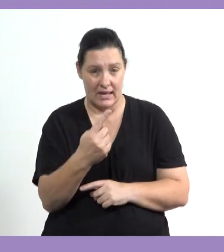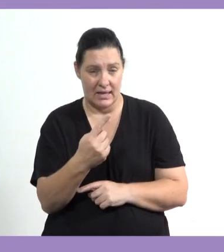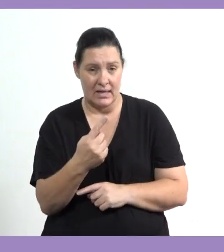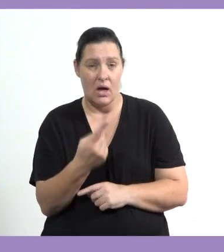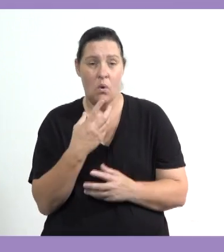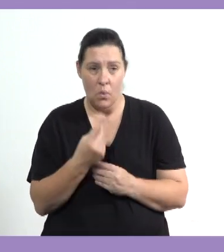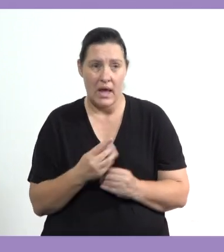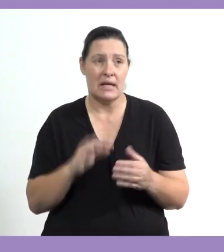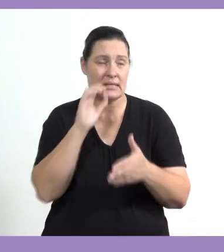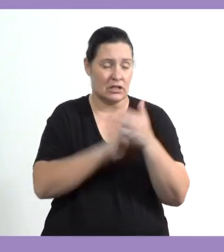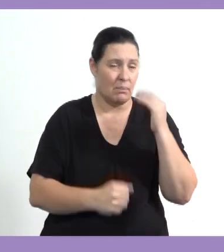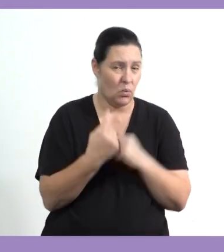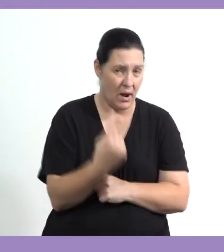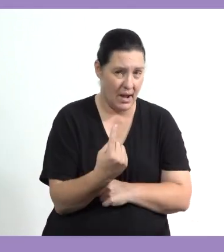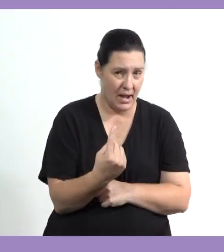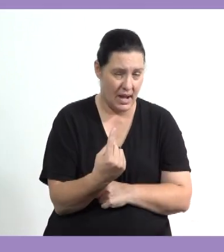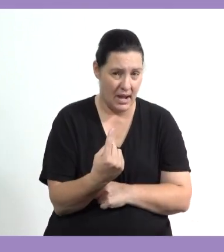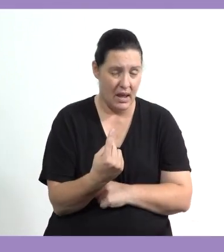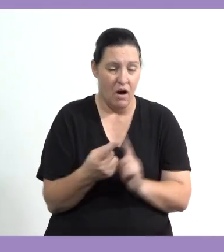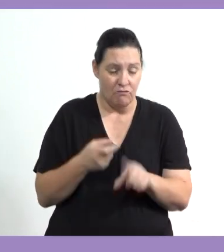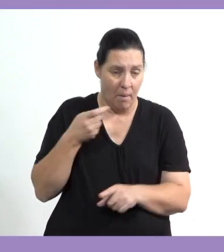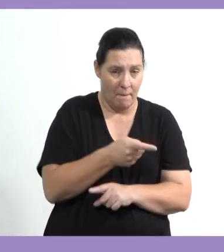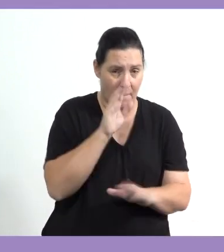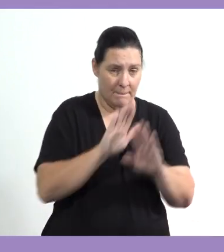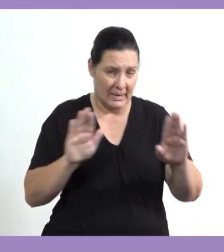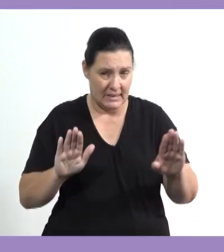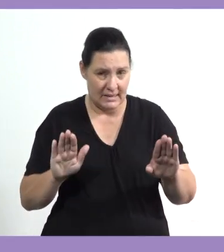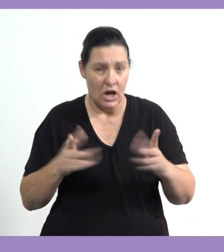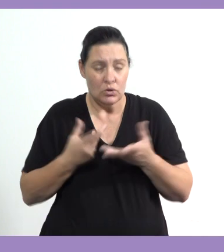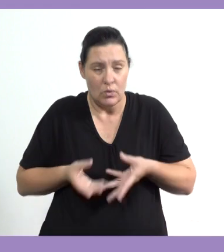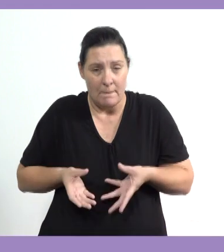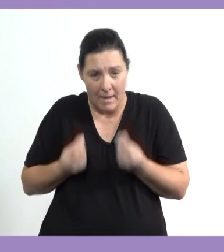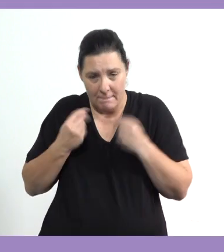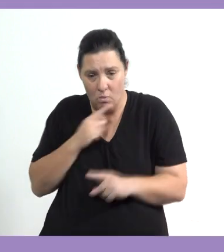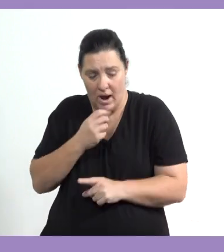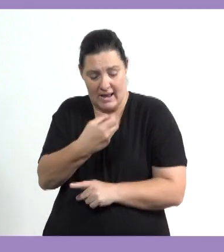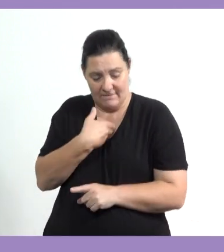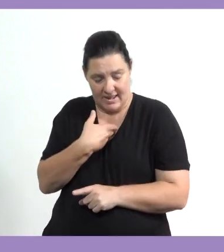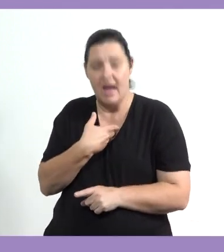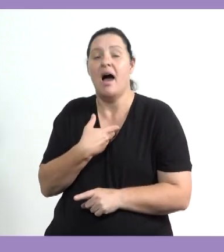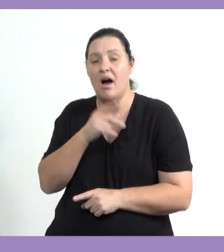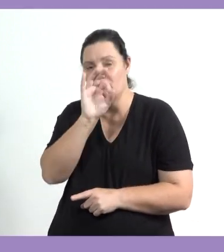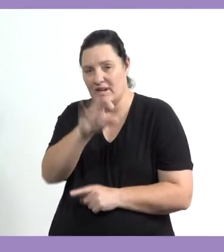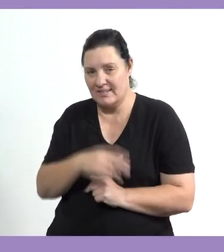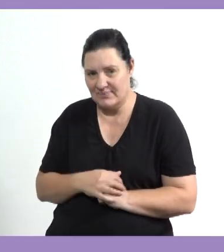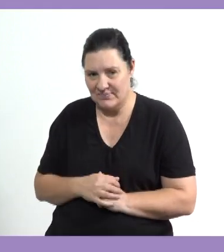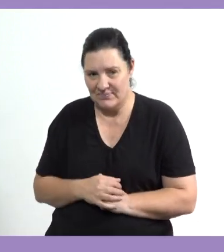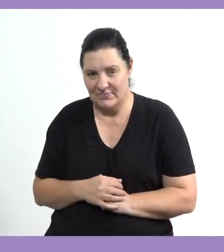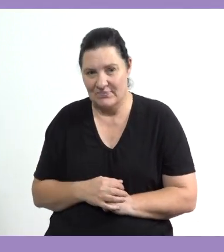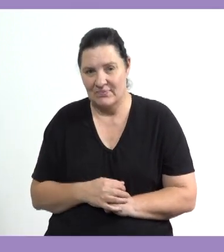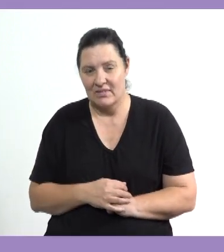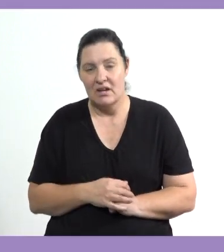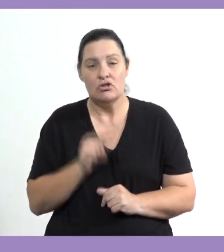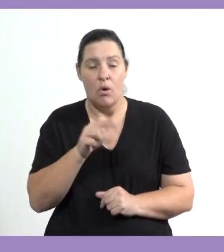thinking that we just subtract 1 from this pattern to get the pattern that we've been given here, then you would be